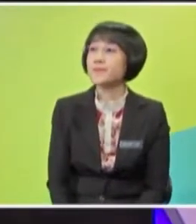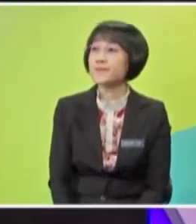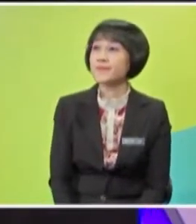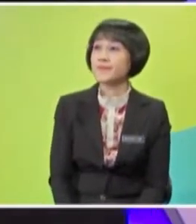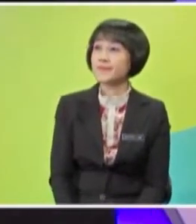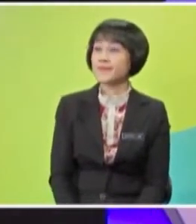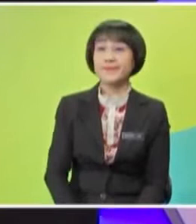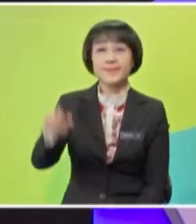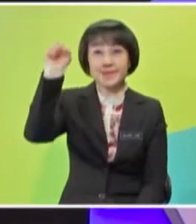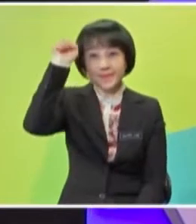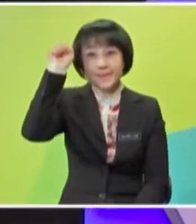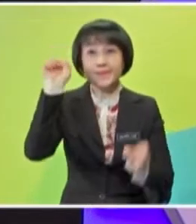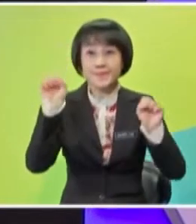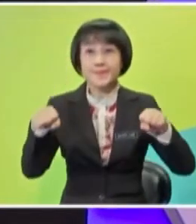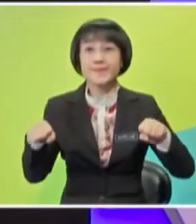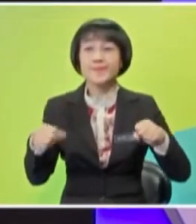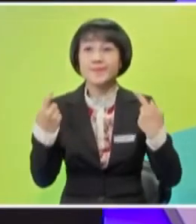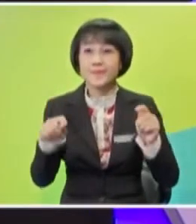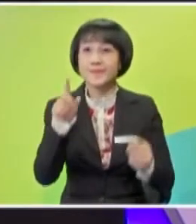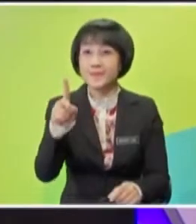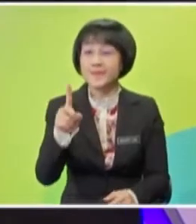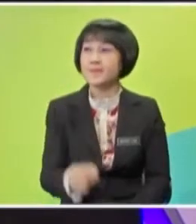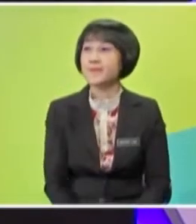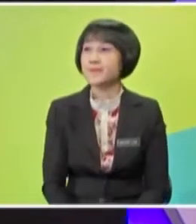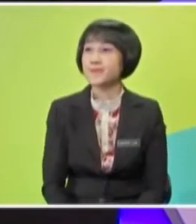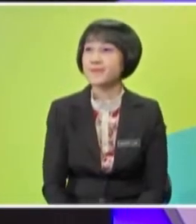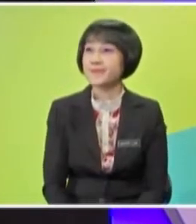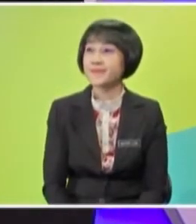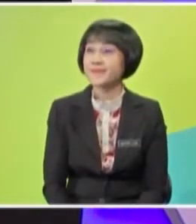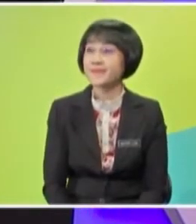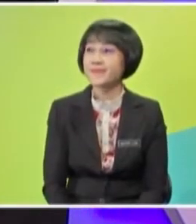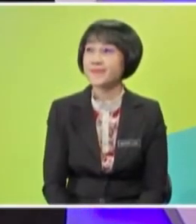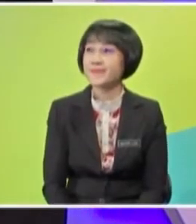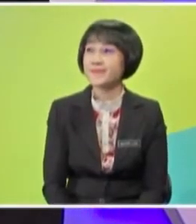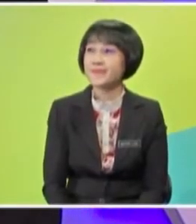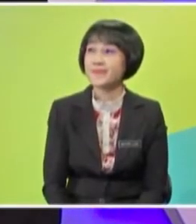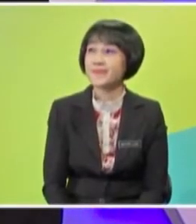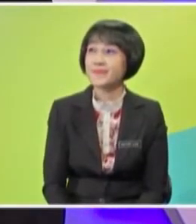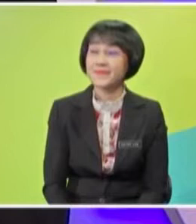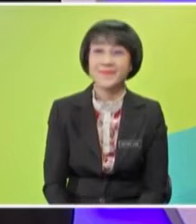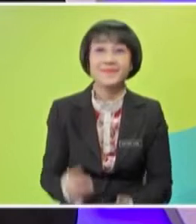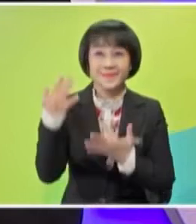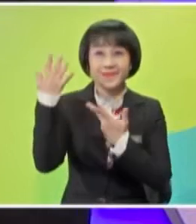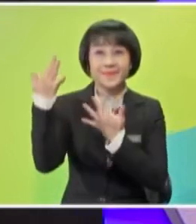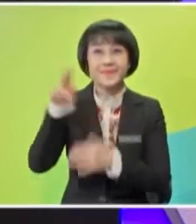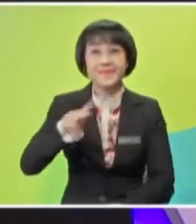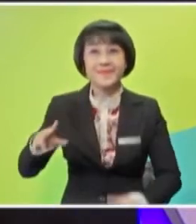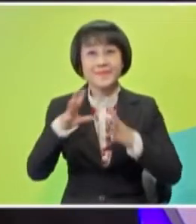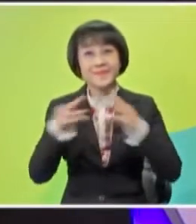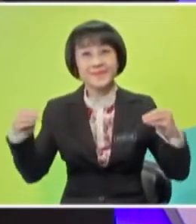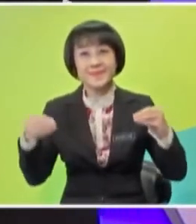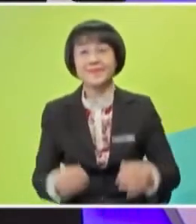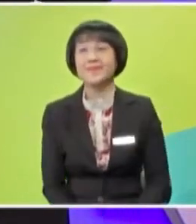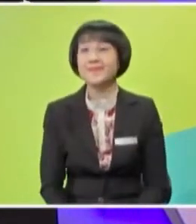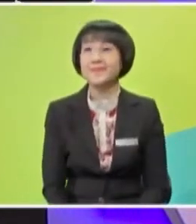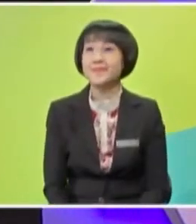think I'll give you also one. Oh. But we wait until the rest of our friend finish. Okay? Okay. Okay. No